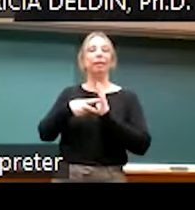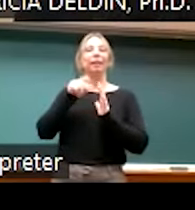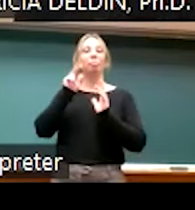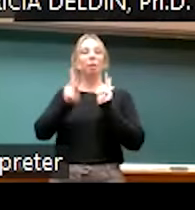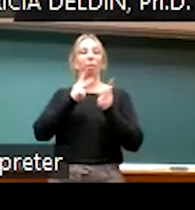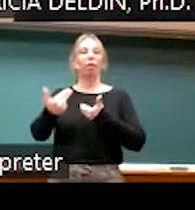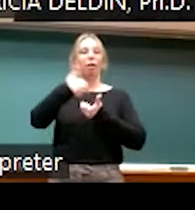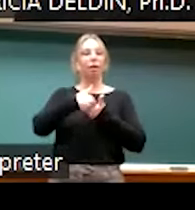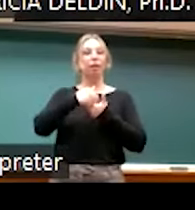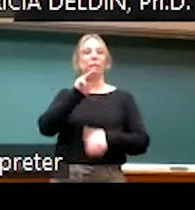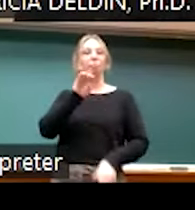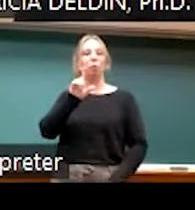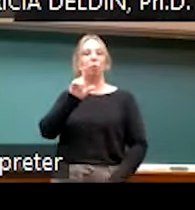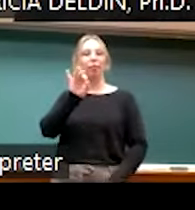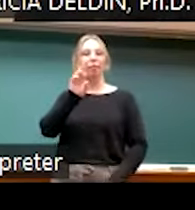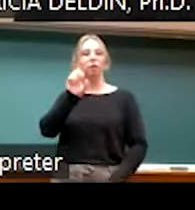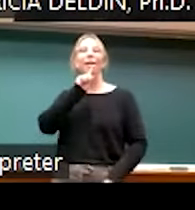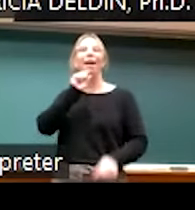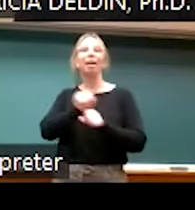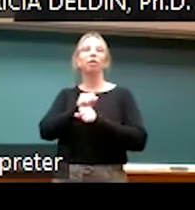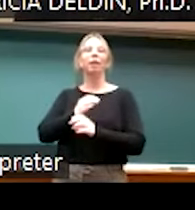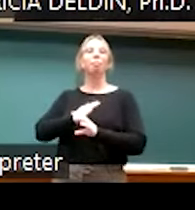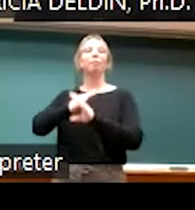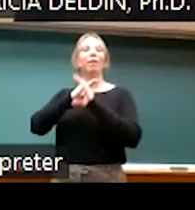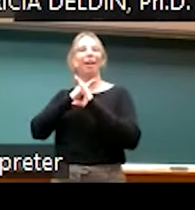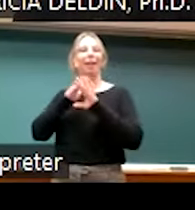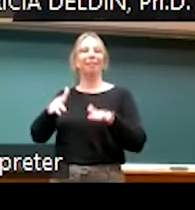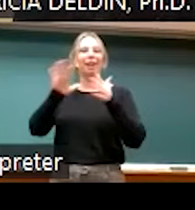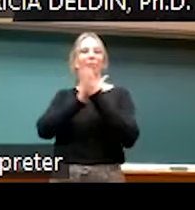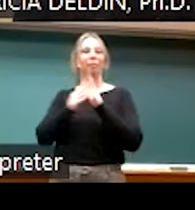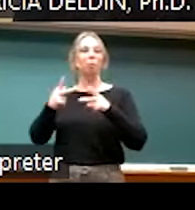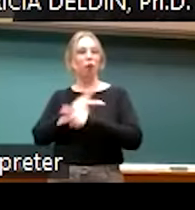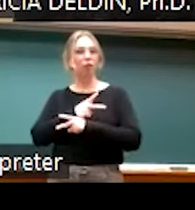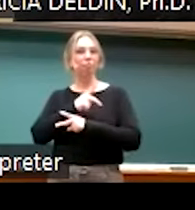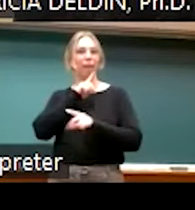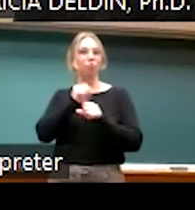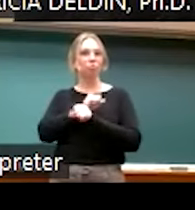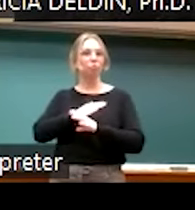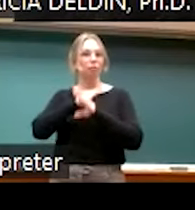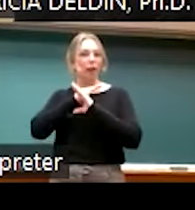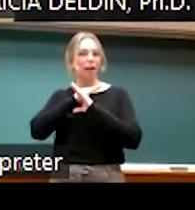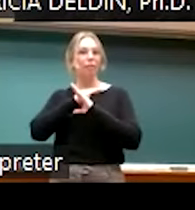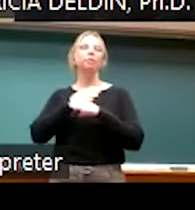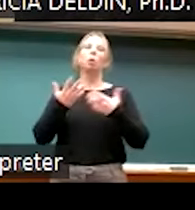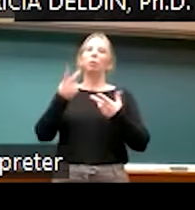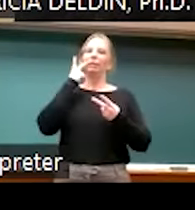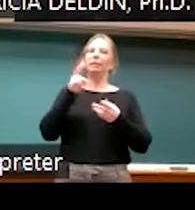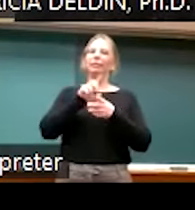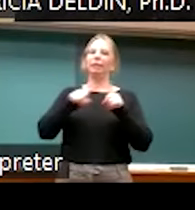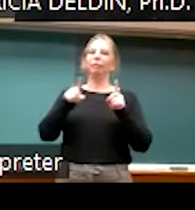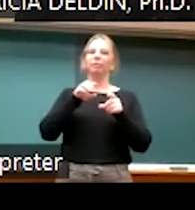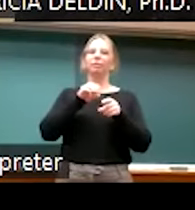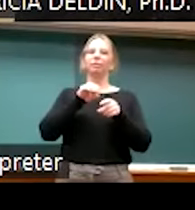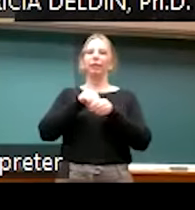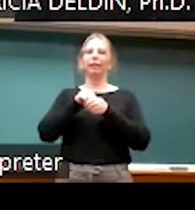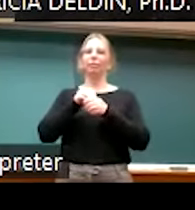worsening of anxiety. Okay, so again, we had differences at post for all groups, and we